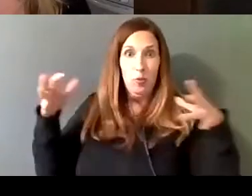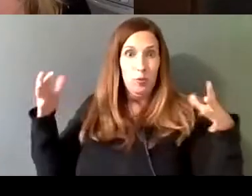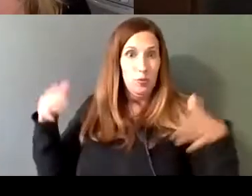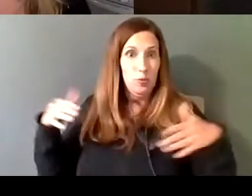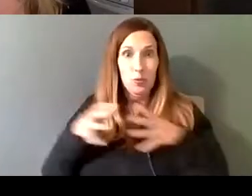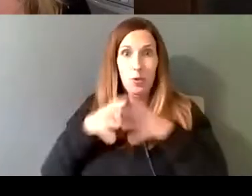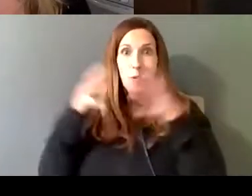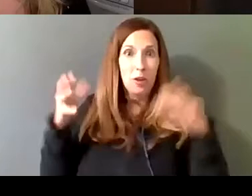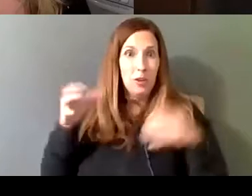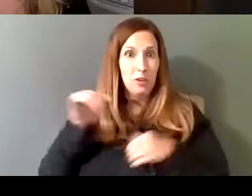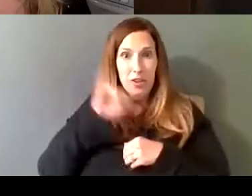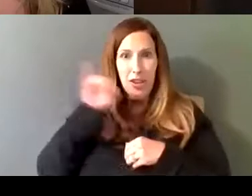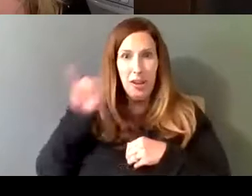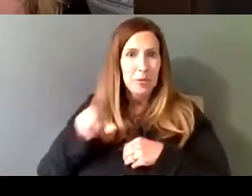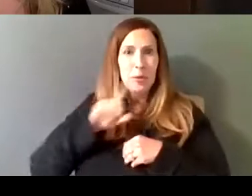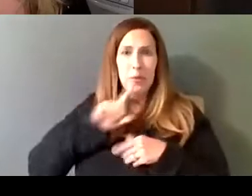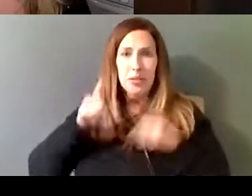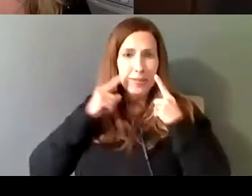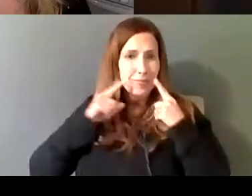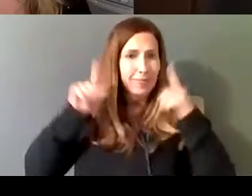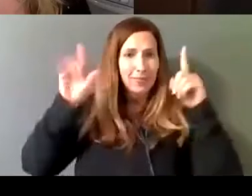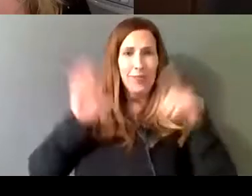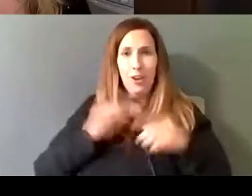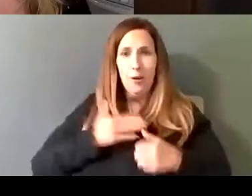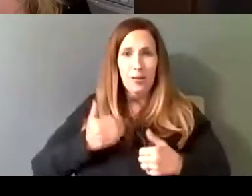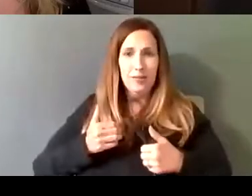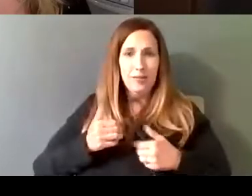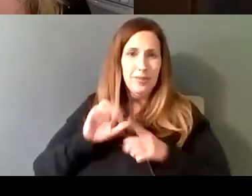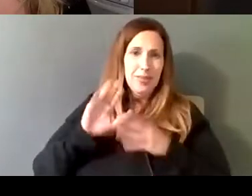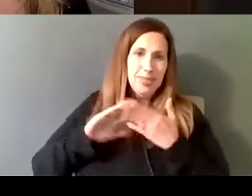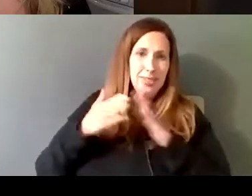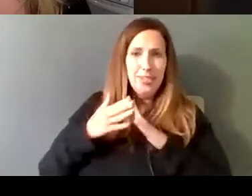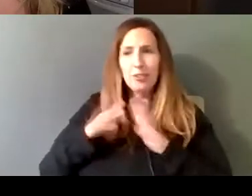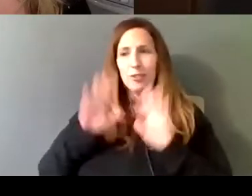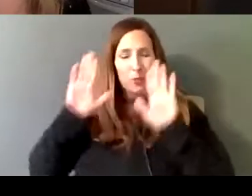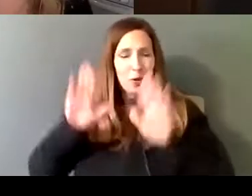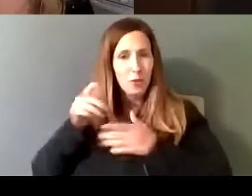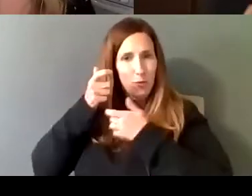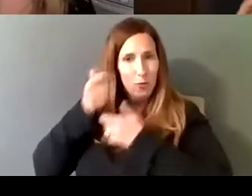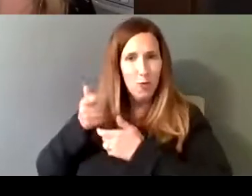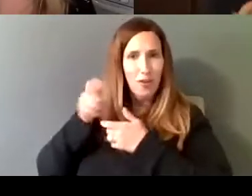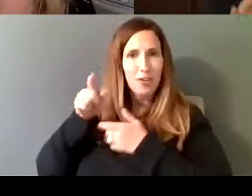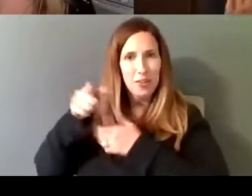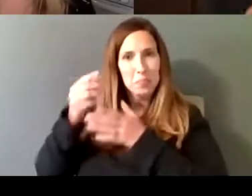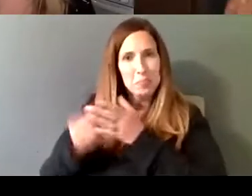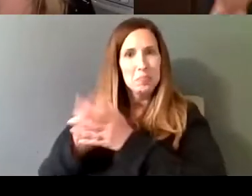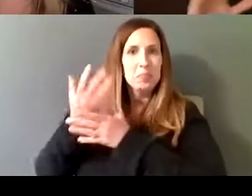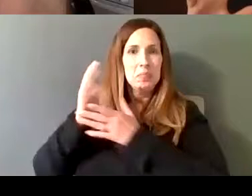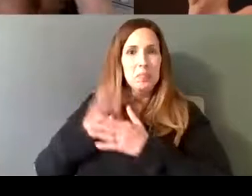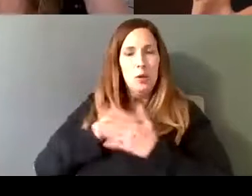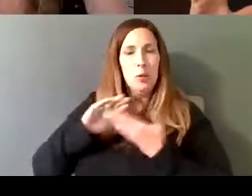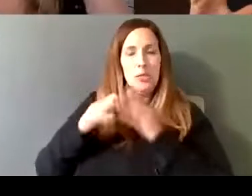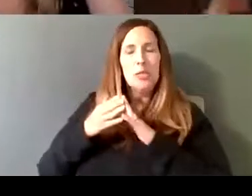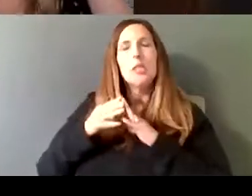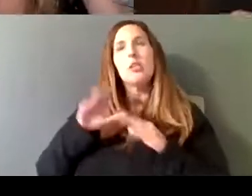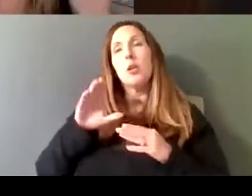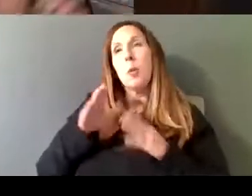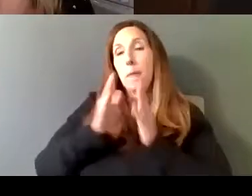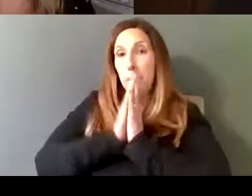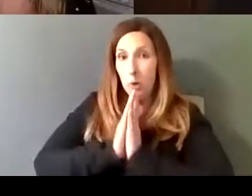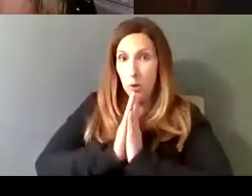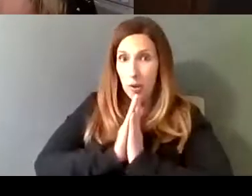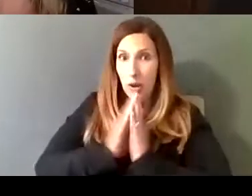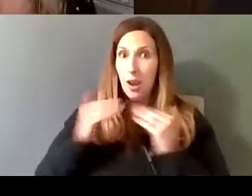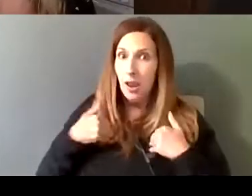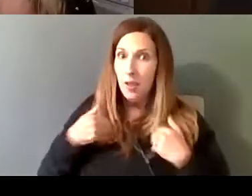they're thriving in our city, and it's just been so amazing to see them grow in the city. The second, and in terms of Burma, so there's a lot of ethnic